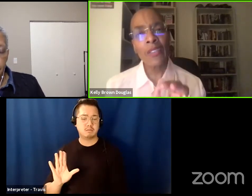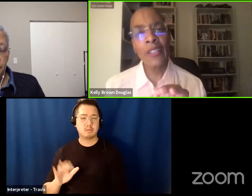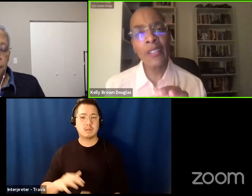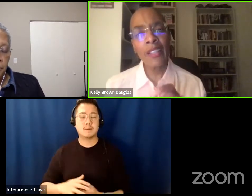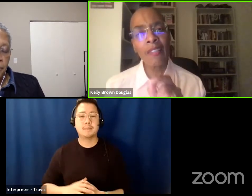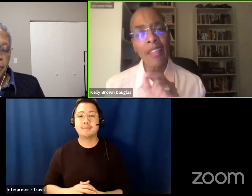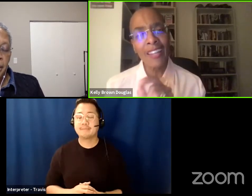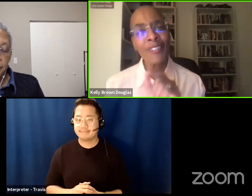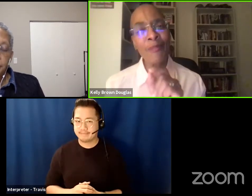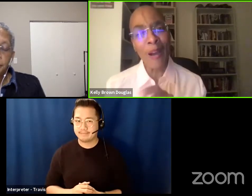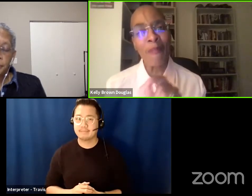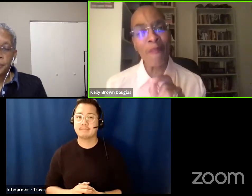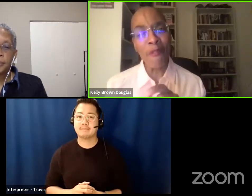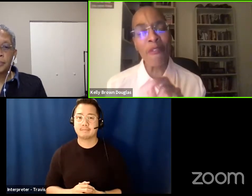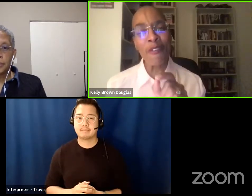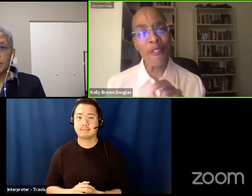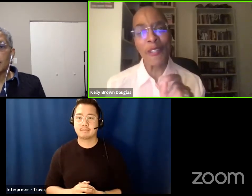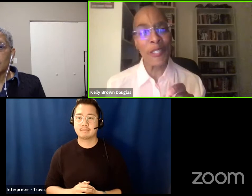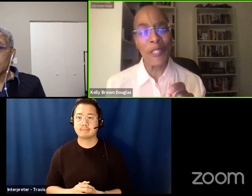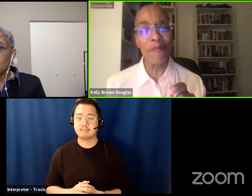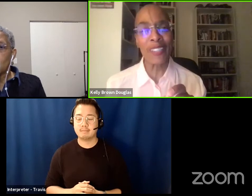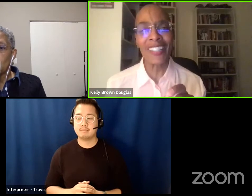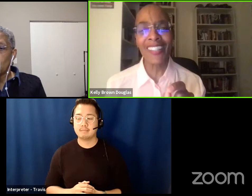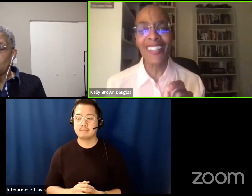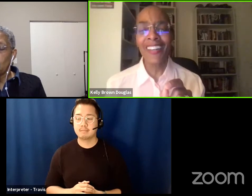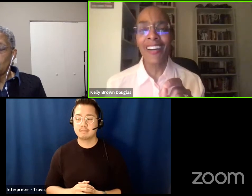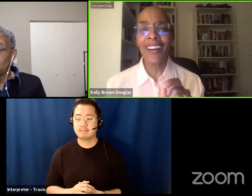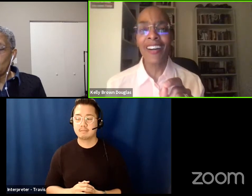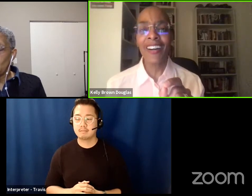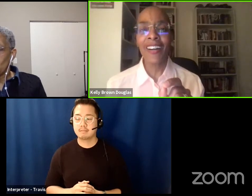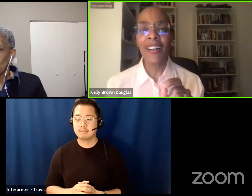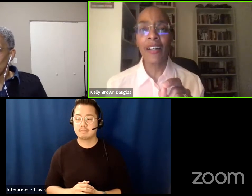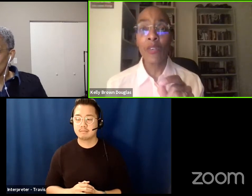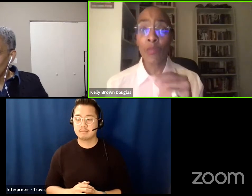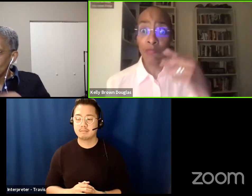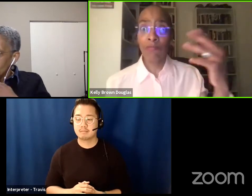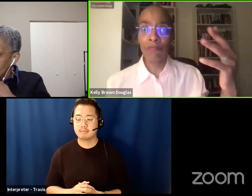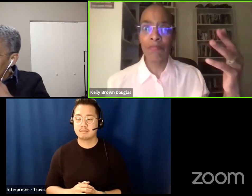Now, that is about more than simply